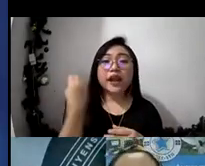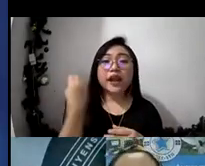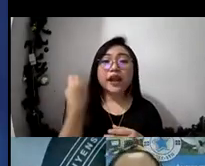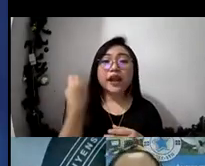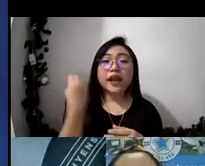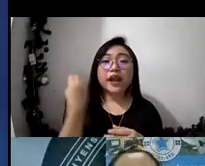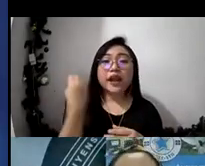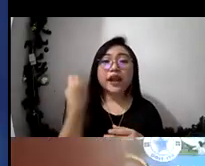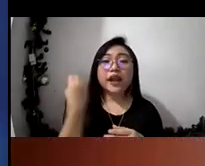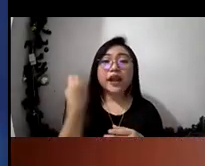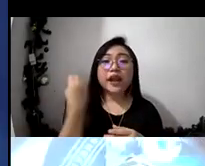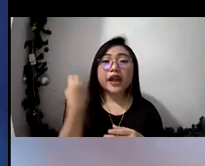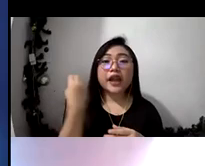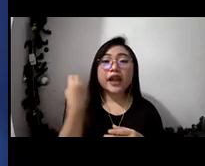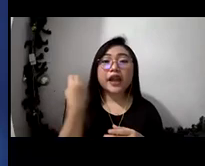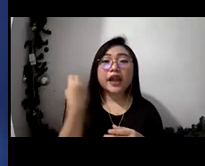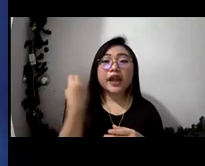M. Maglac.